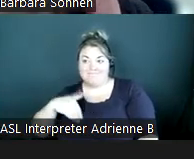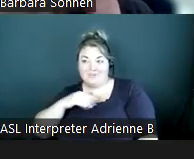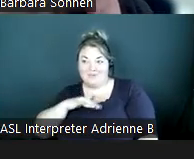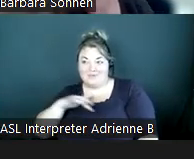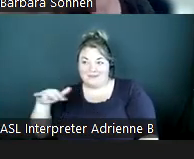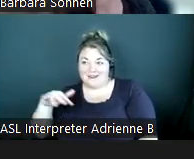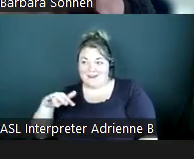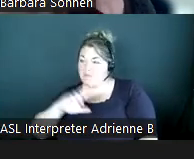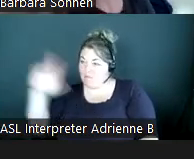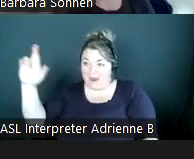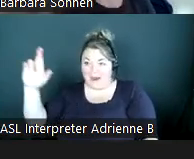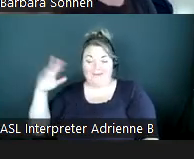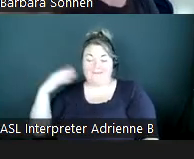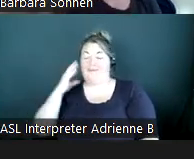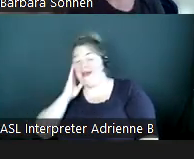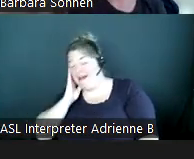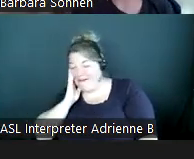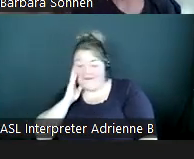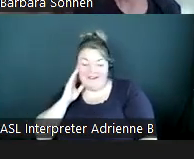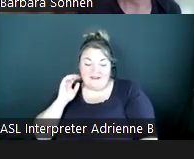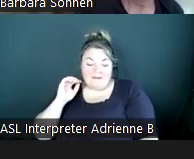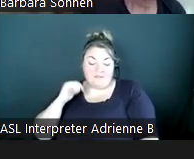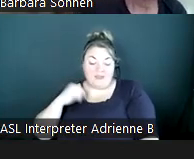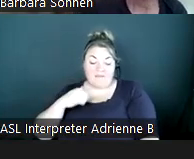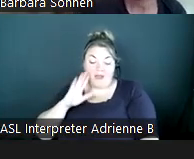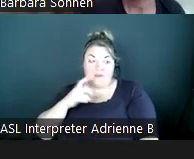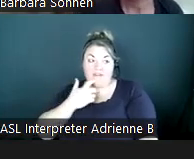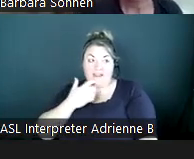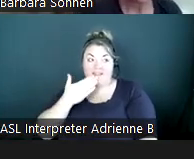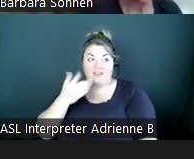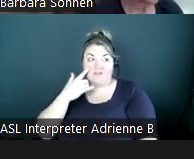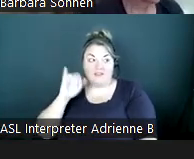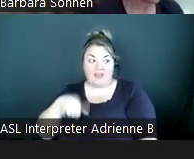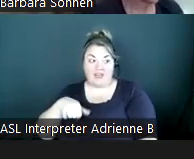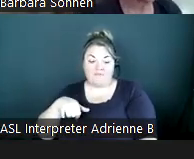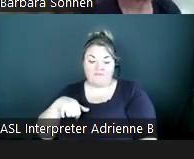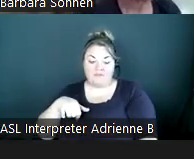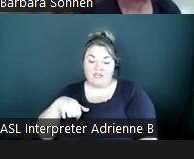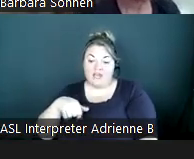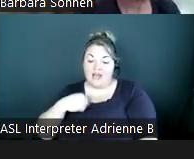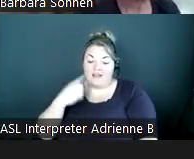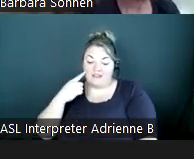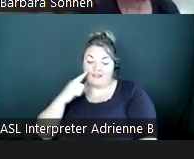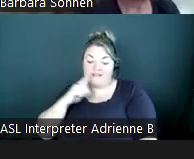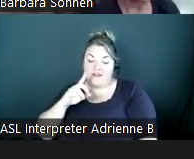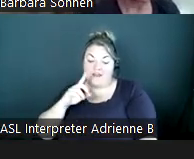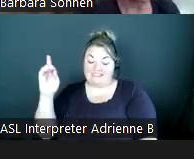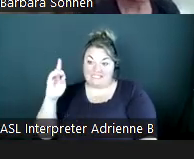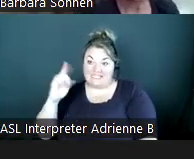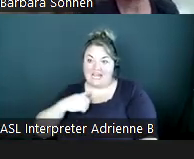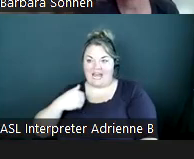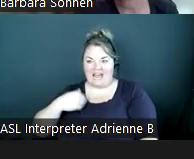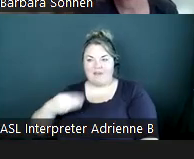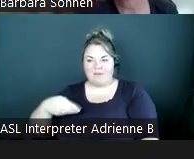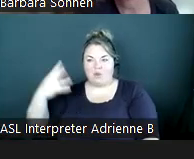specific points to discuss. I will say thank you for that. I think that you know, in D, I've got that pulled up on my